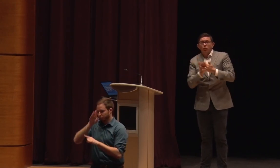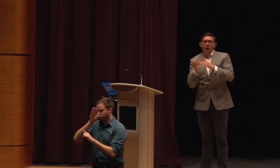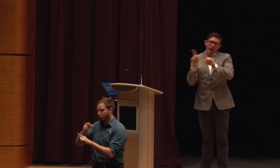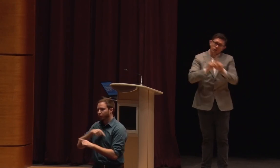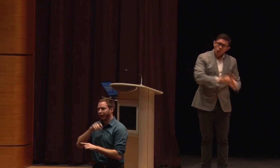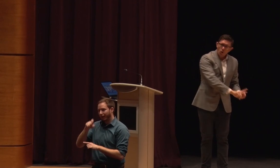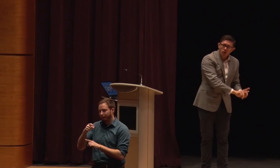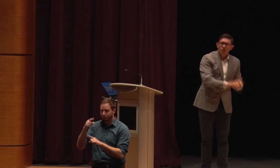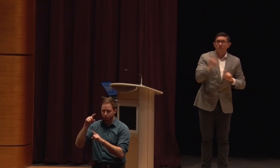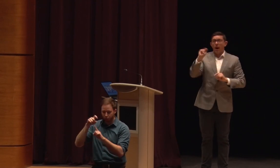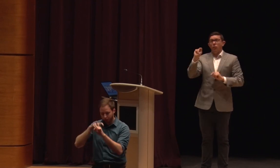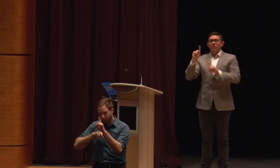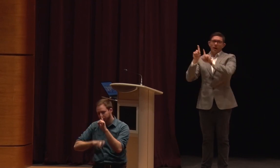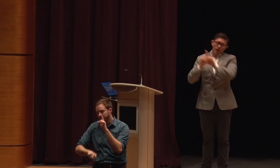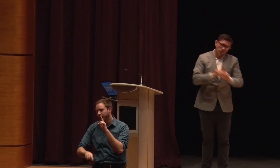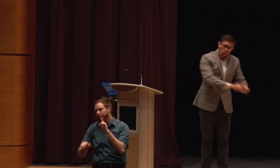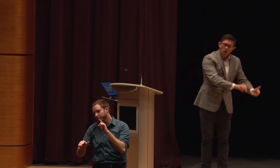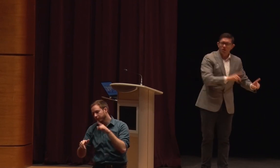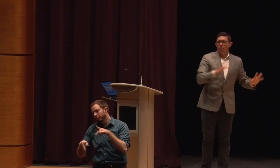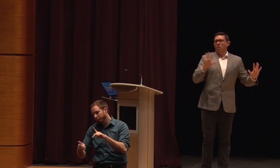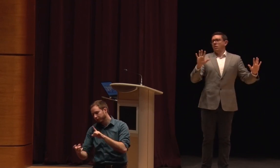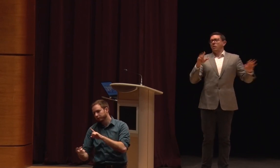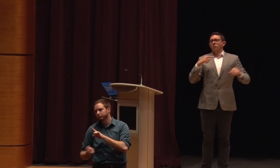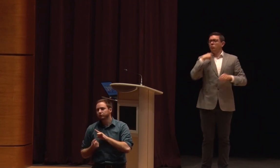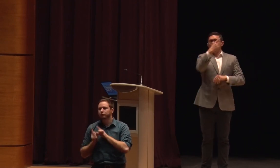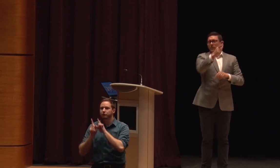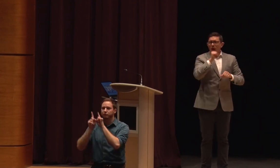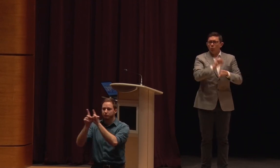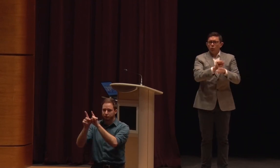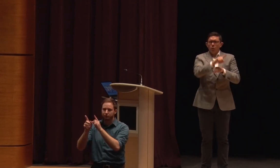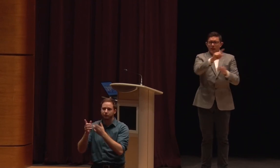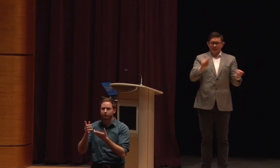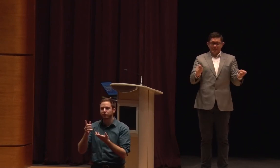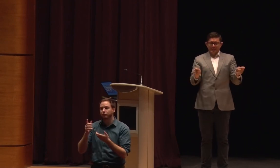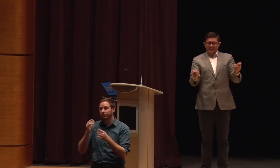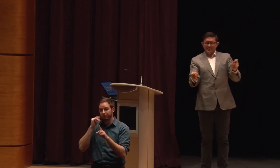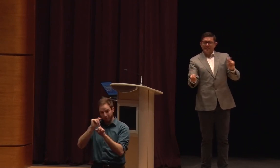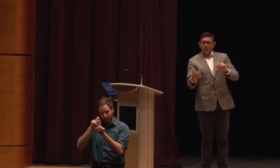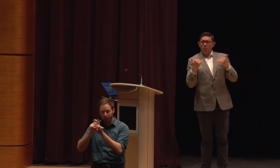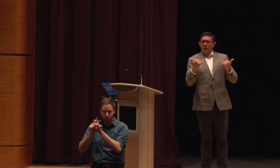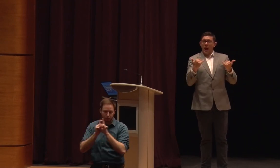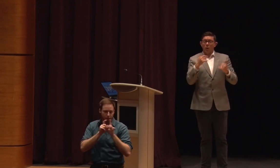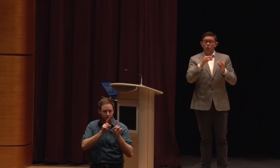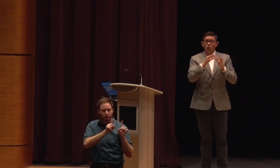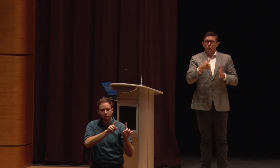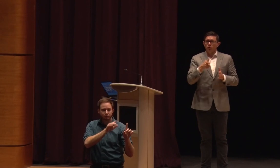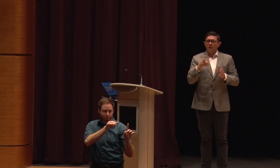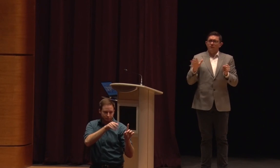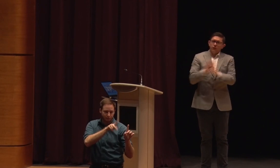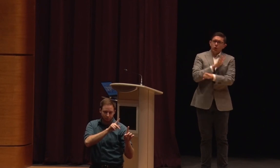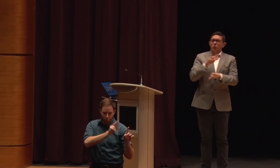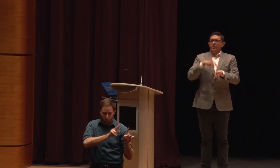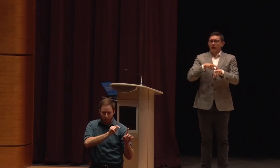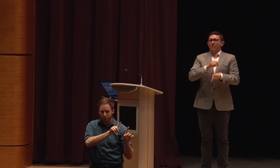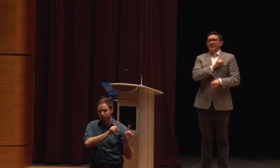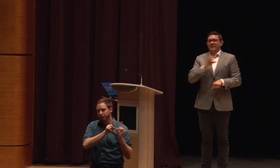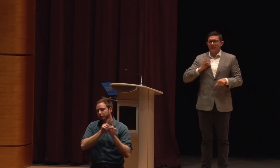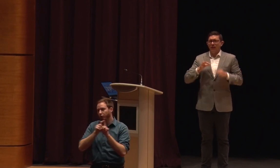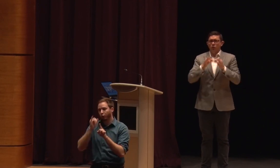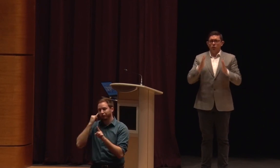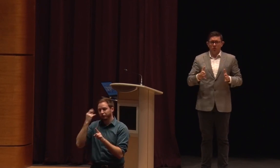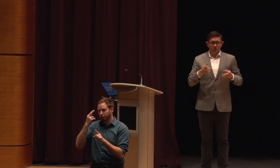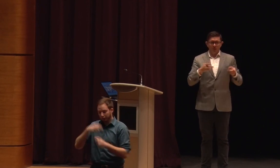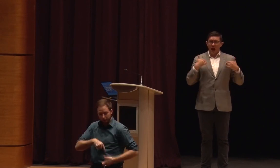so I had to keep going downstairs, grabbing them, letting them into the building. You know, if they had to go to the bathroom, I had to let them in if they need to leave for